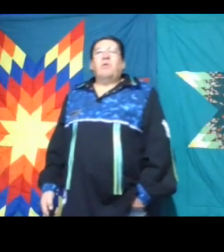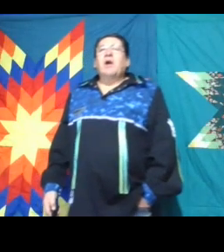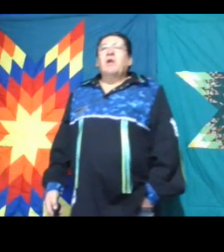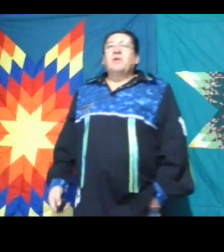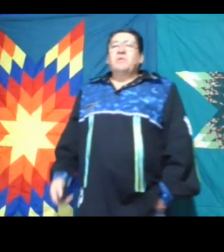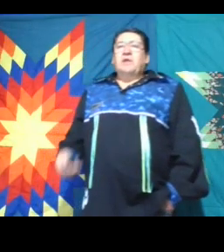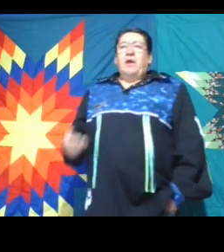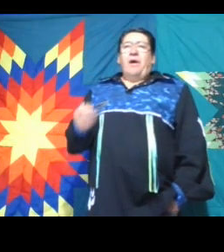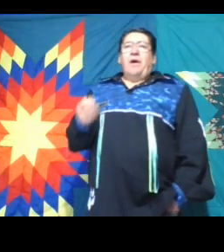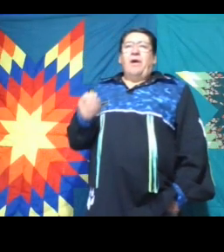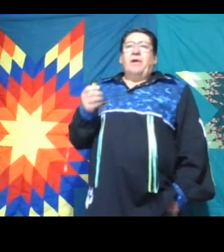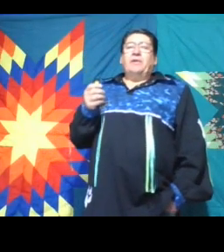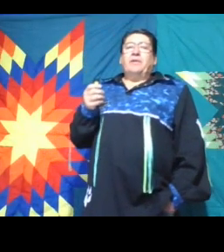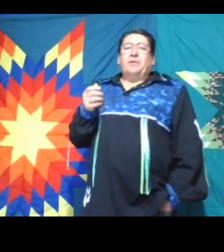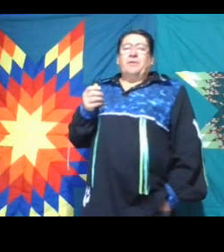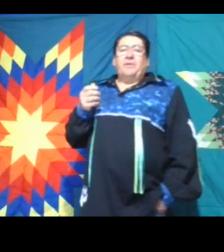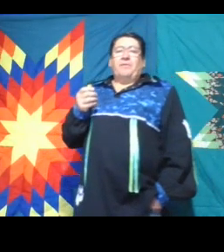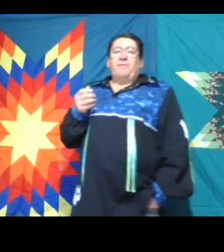We all know